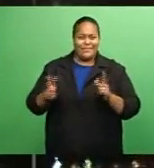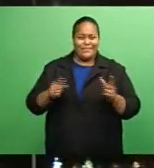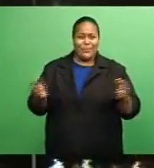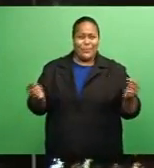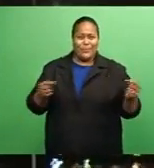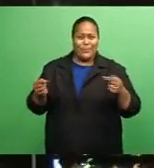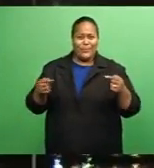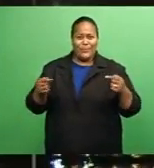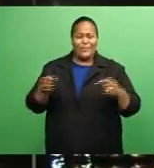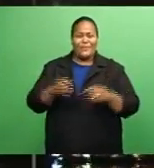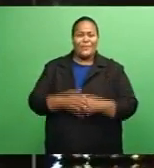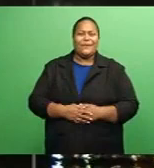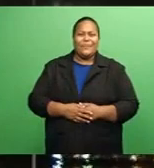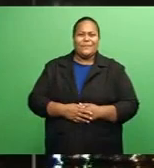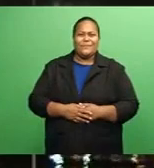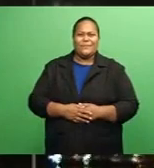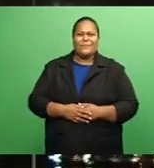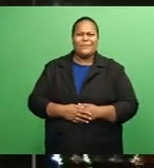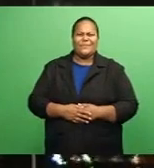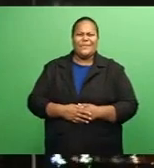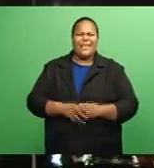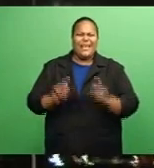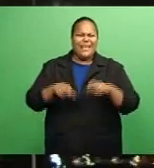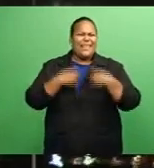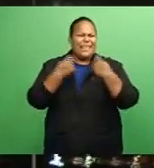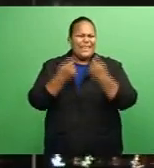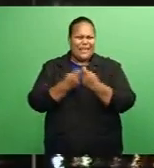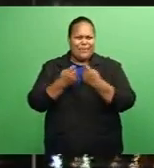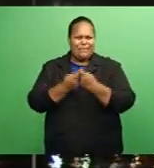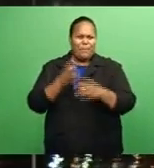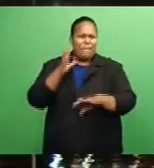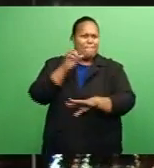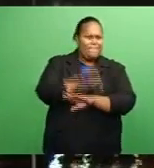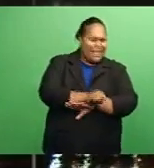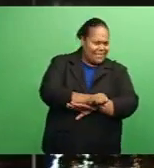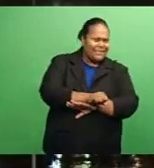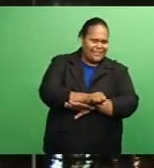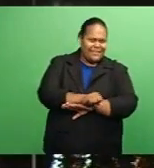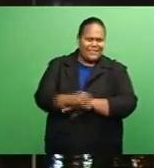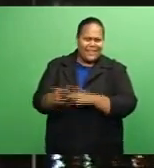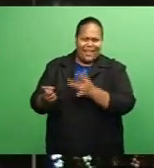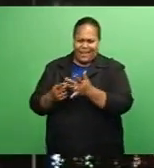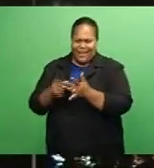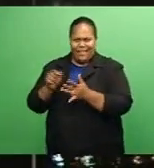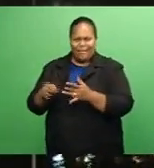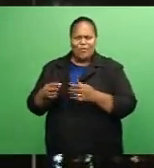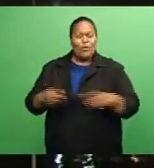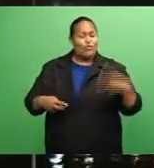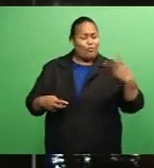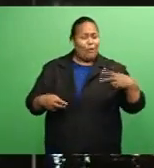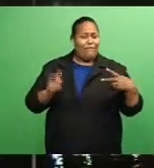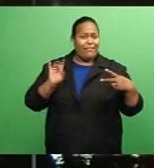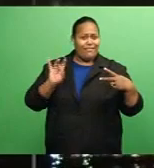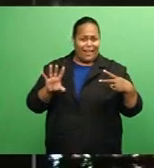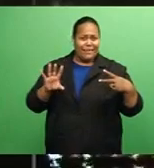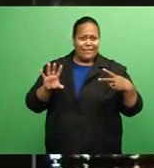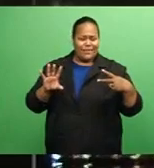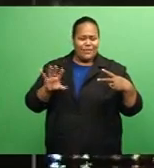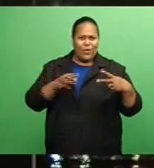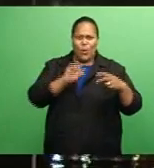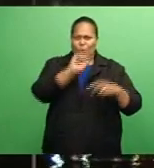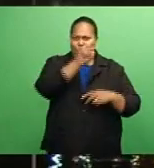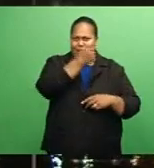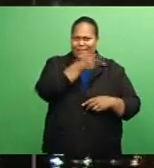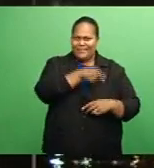Navua-based Navua Sharks dethroned defending champs Dominion Brothers 12-10 to clinch victory.